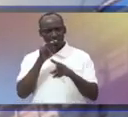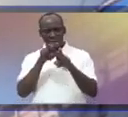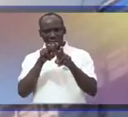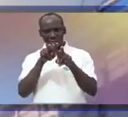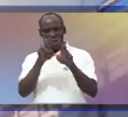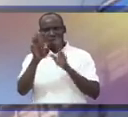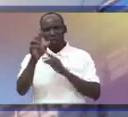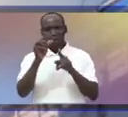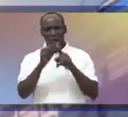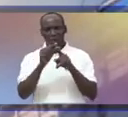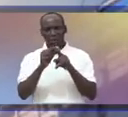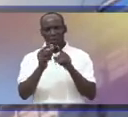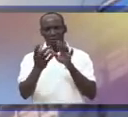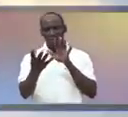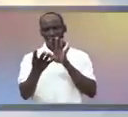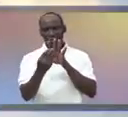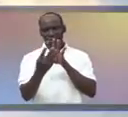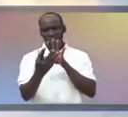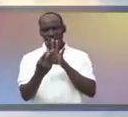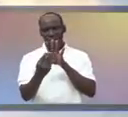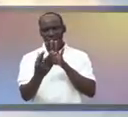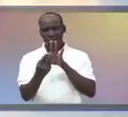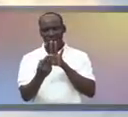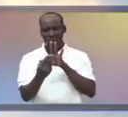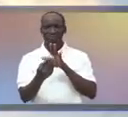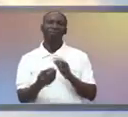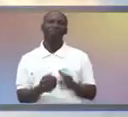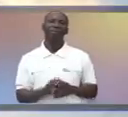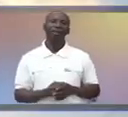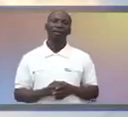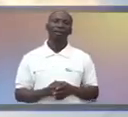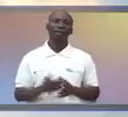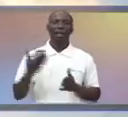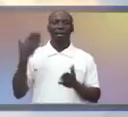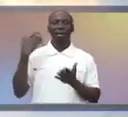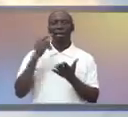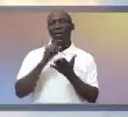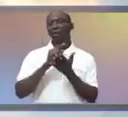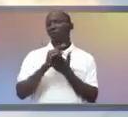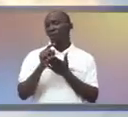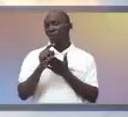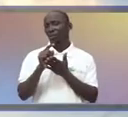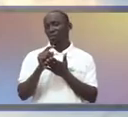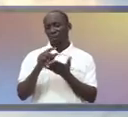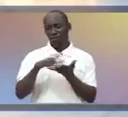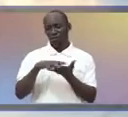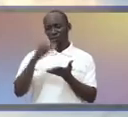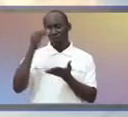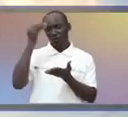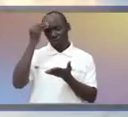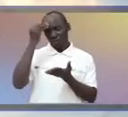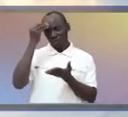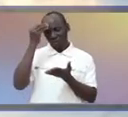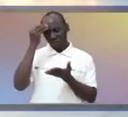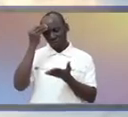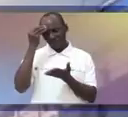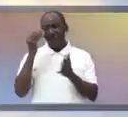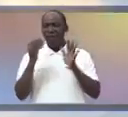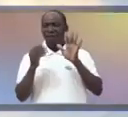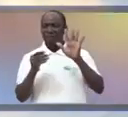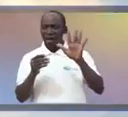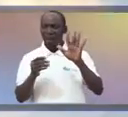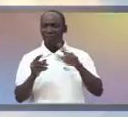ye nkwa gisem na otwa etwa mu no ye hun se anamon no a ye de ko kristo mu no eye